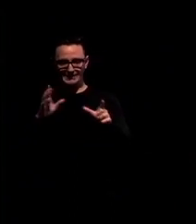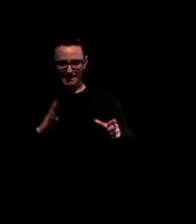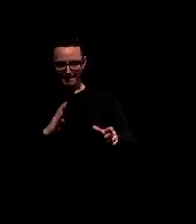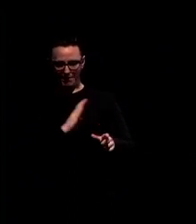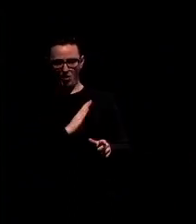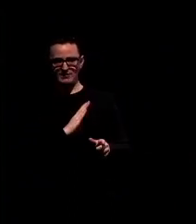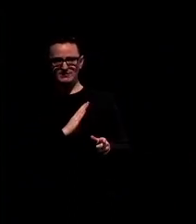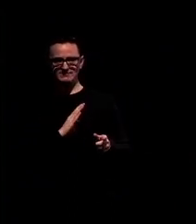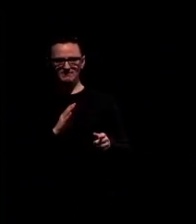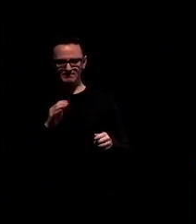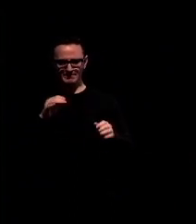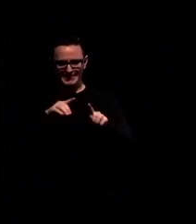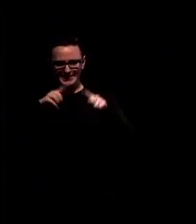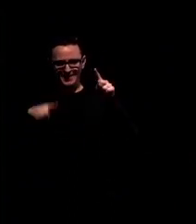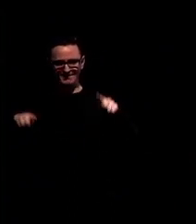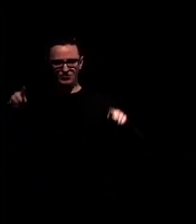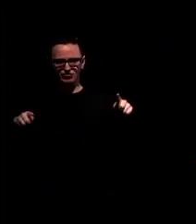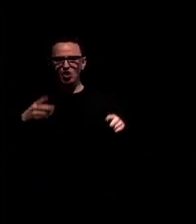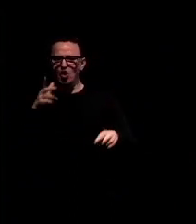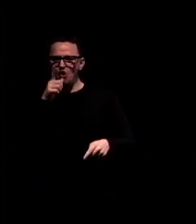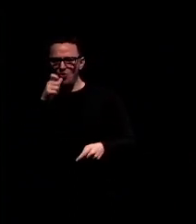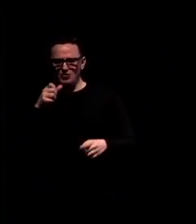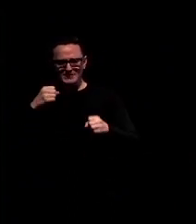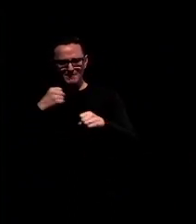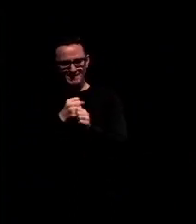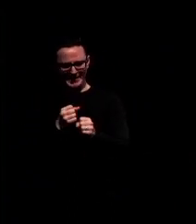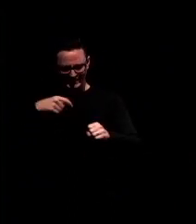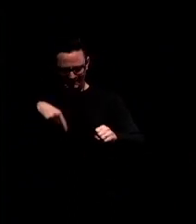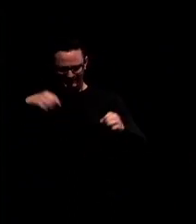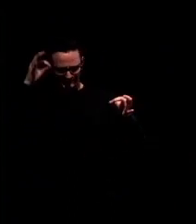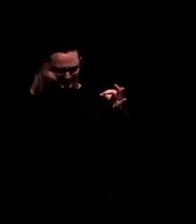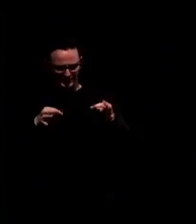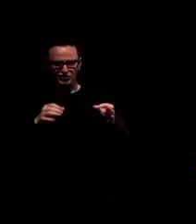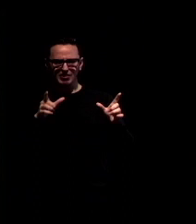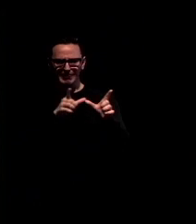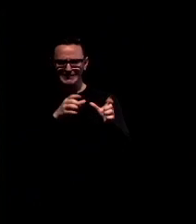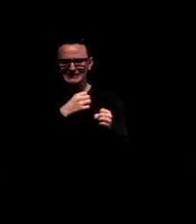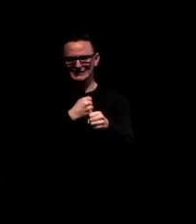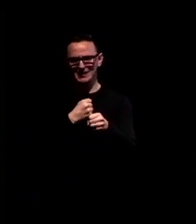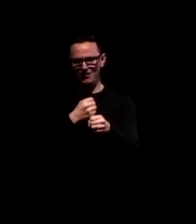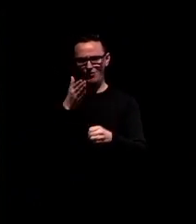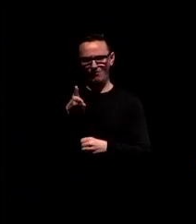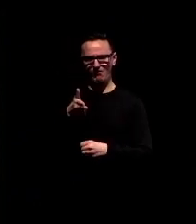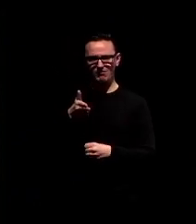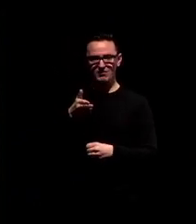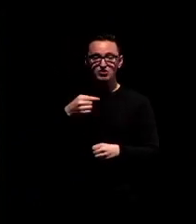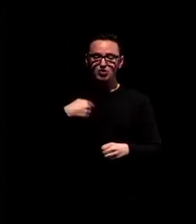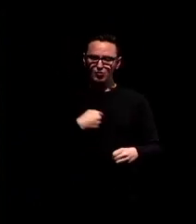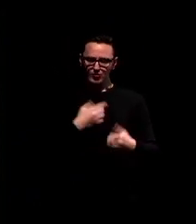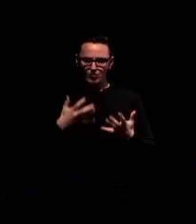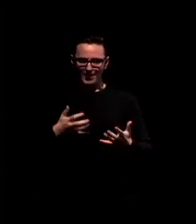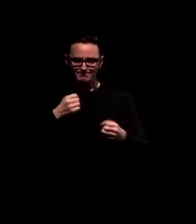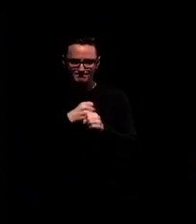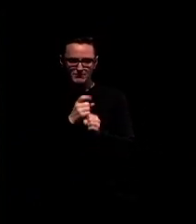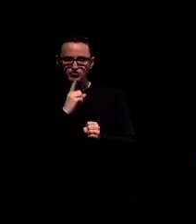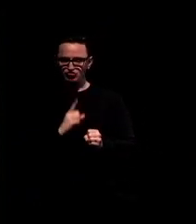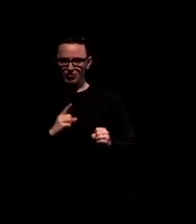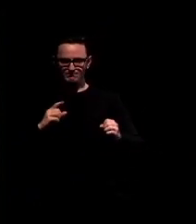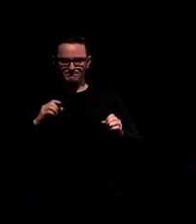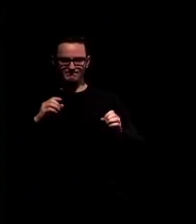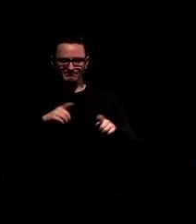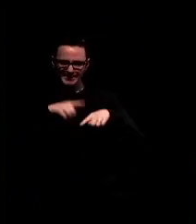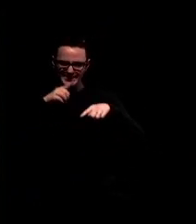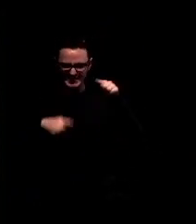who's at the table making decisions about whether it's social work, LMFT, whatever it is, that you have a diverse group, including rural